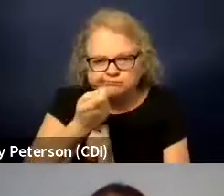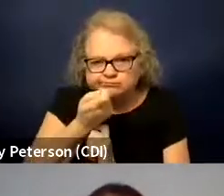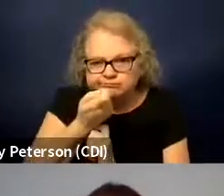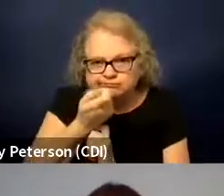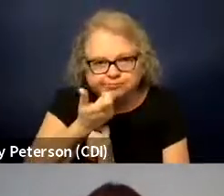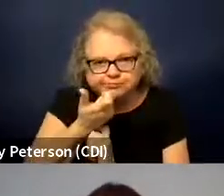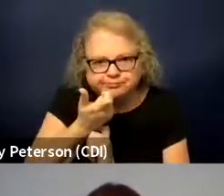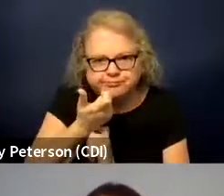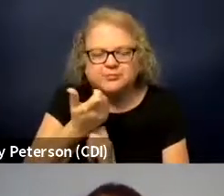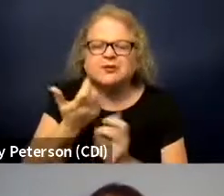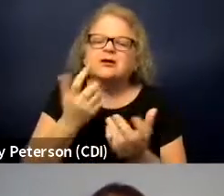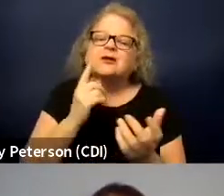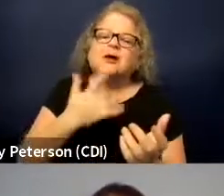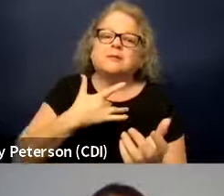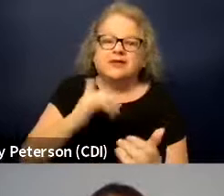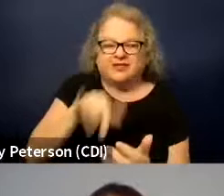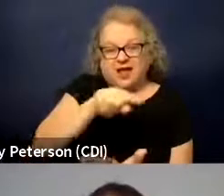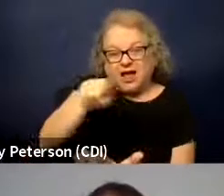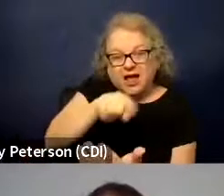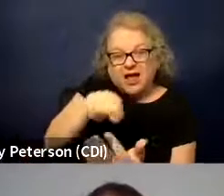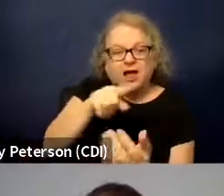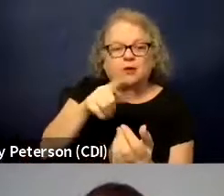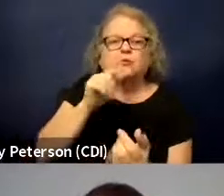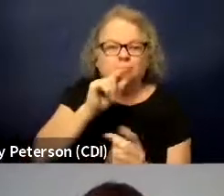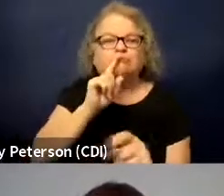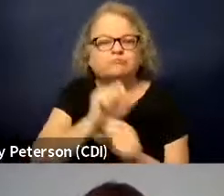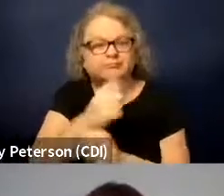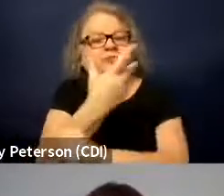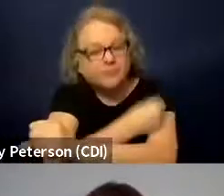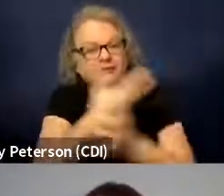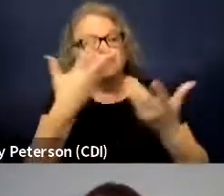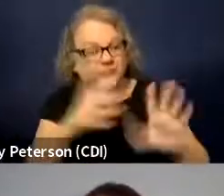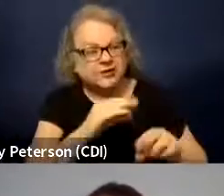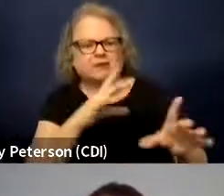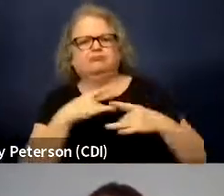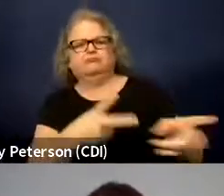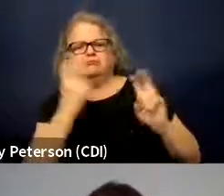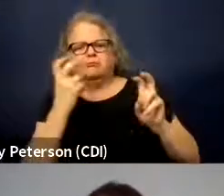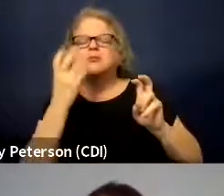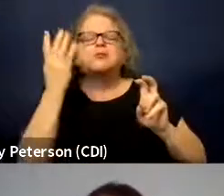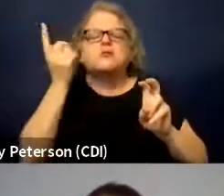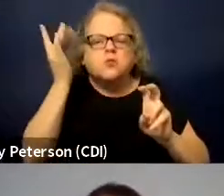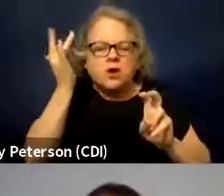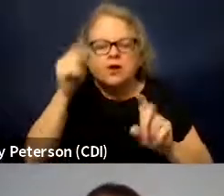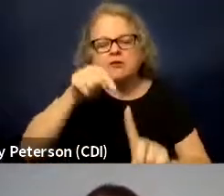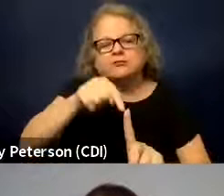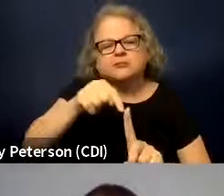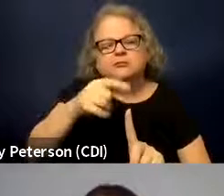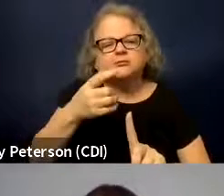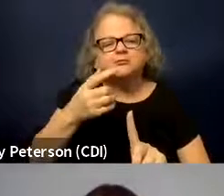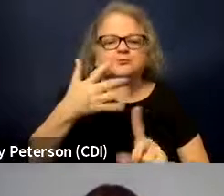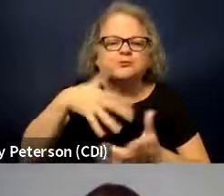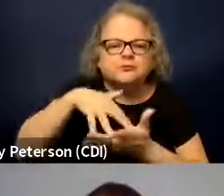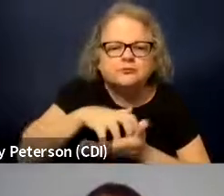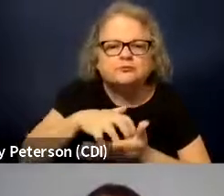they're older or because they have immune problems, their immune systems are weakened, they don't respond